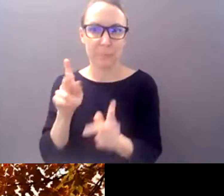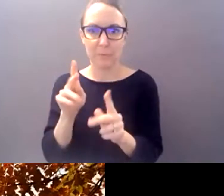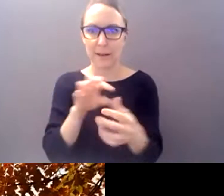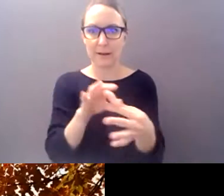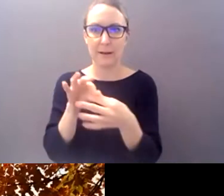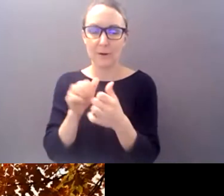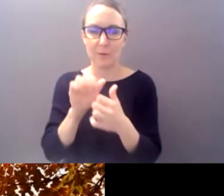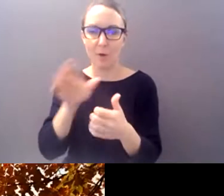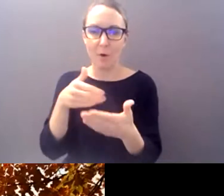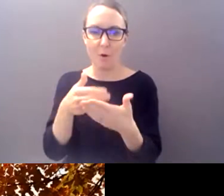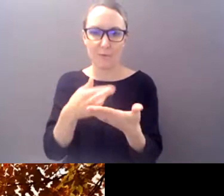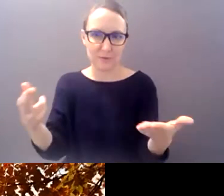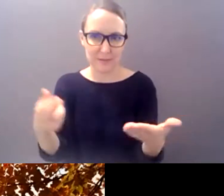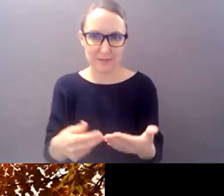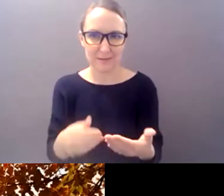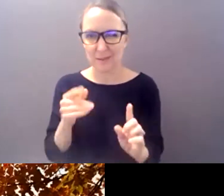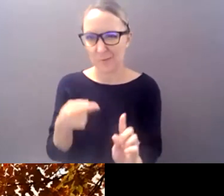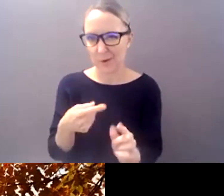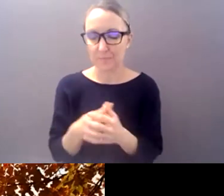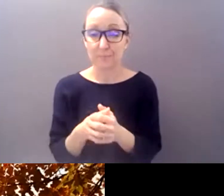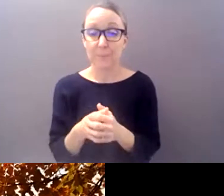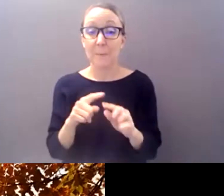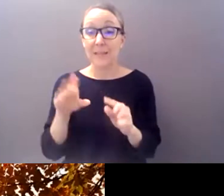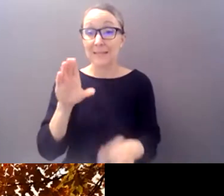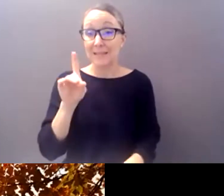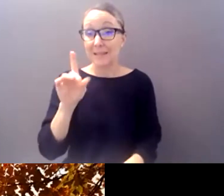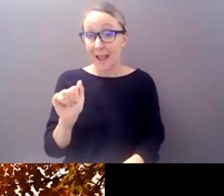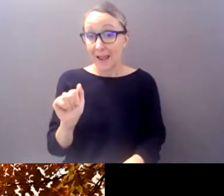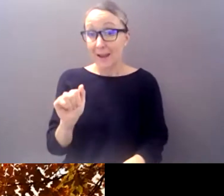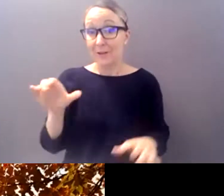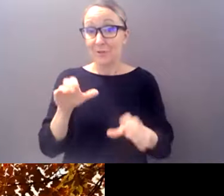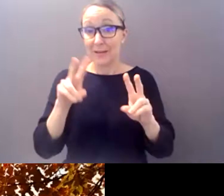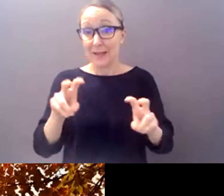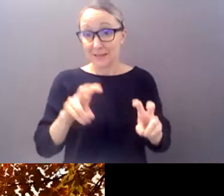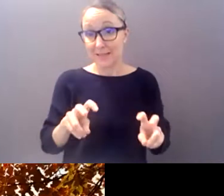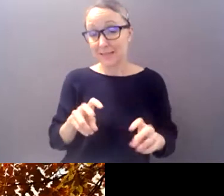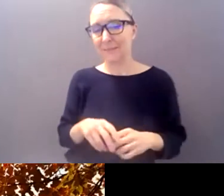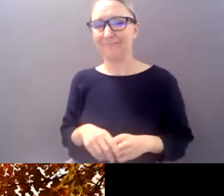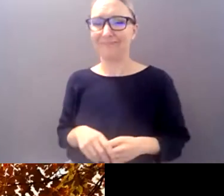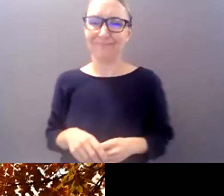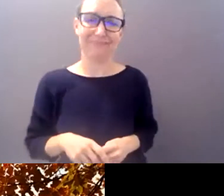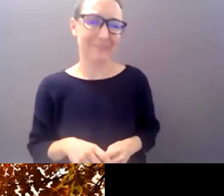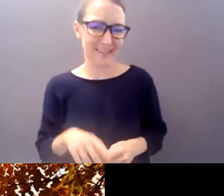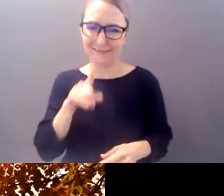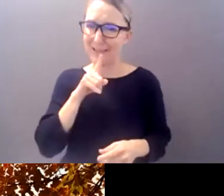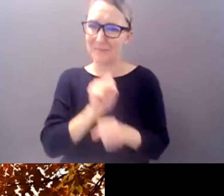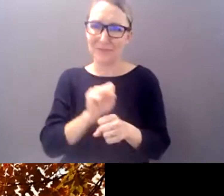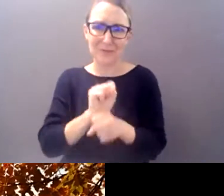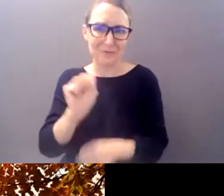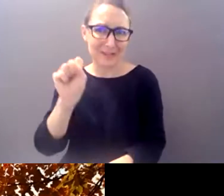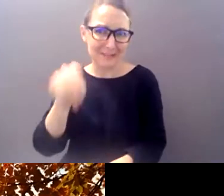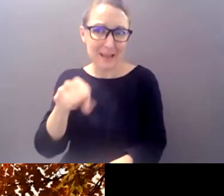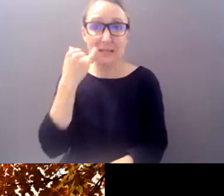resources. In terms of the CDA going to do an analysis, well, absolutely. I mean, once we receive